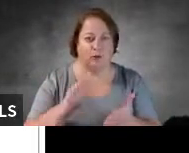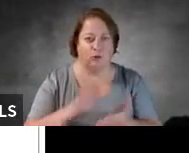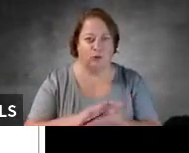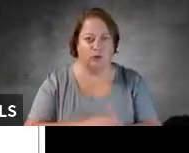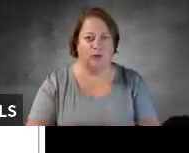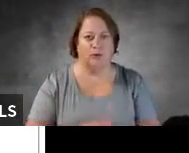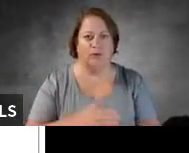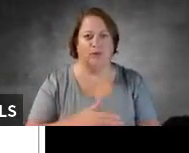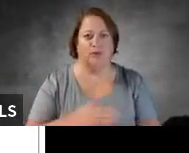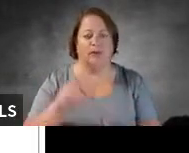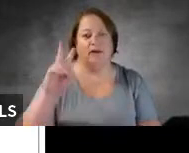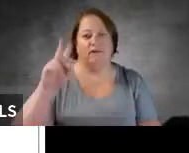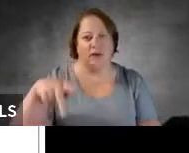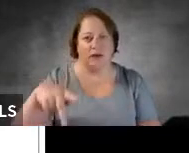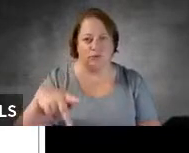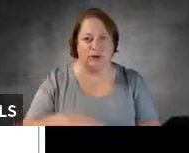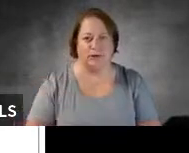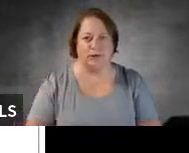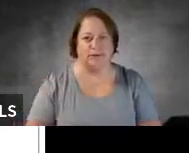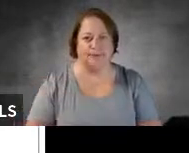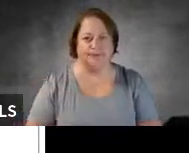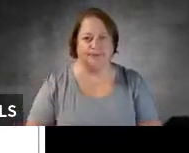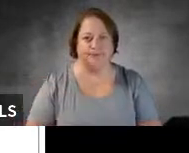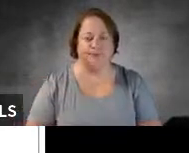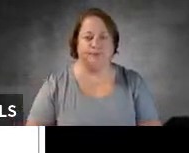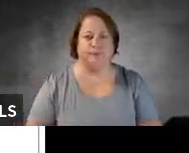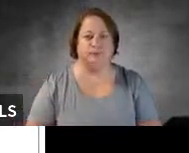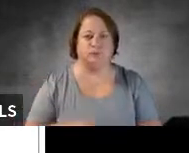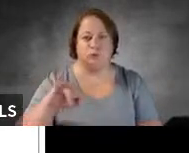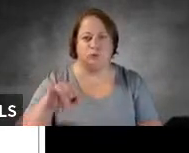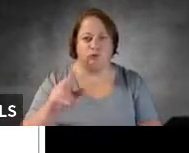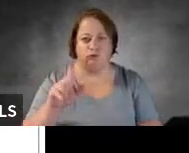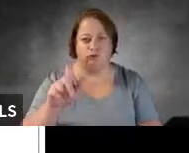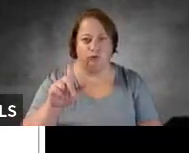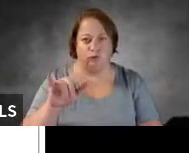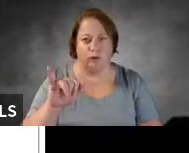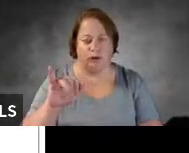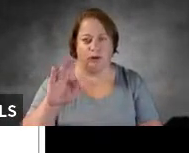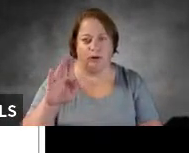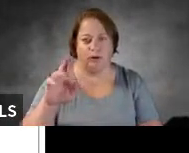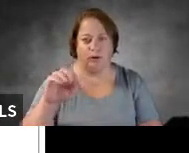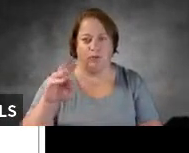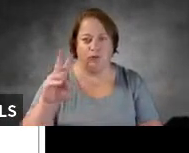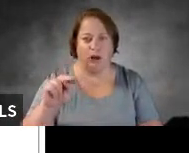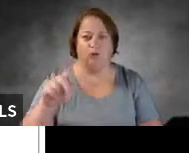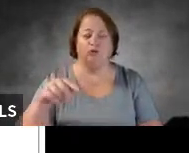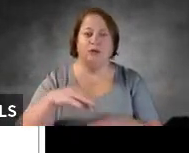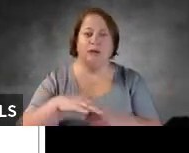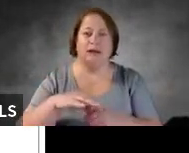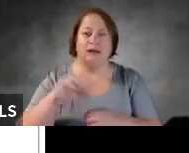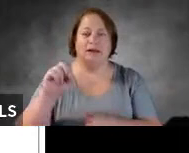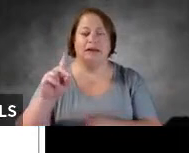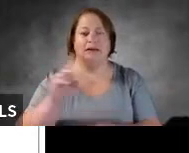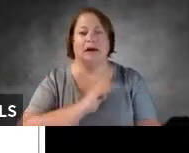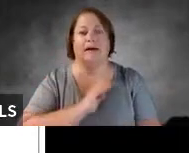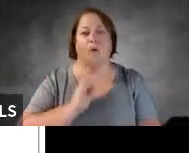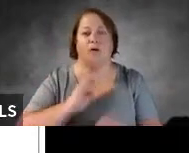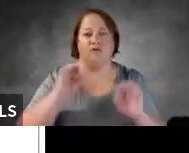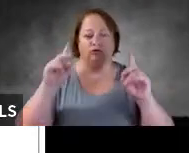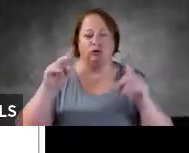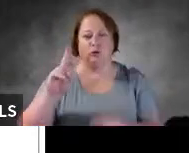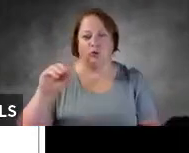Then for our vice president, we have Ms. Julie Brown. Julie was elected to SSC's Board of Education